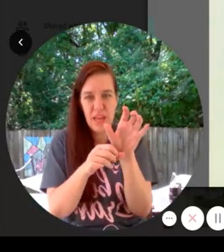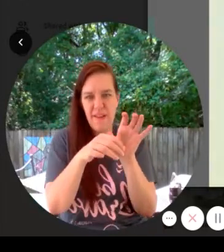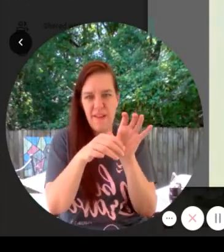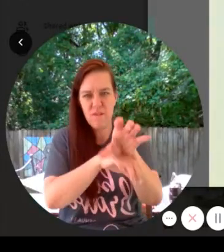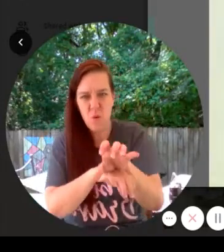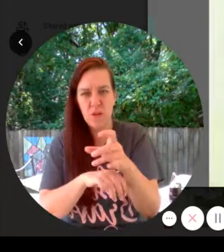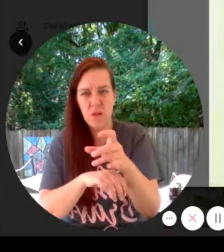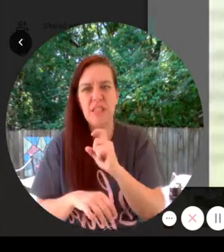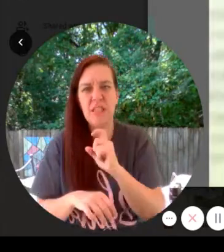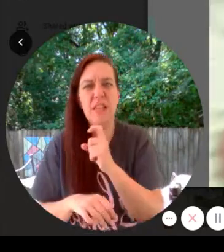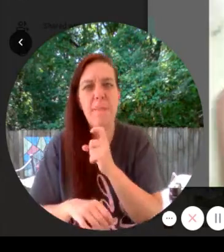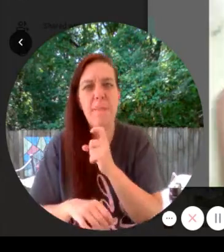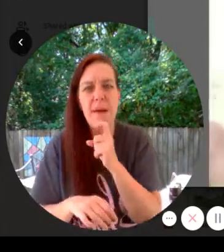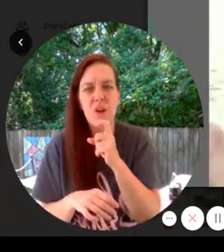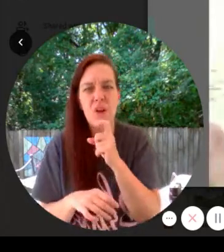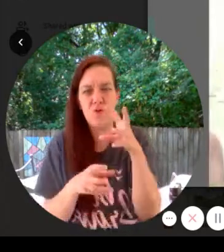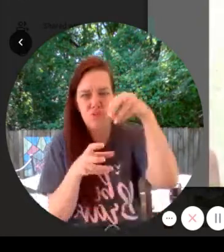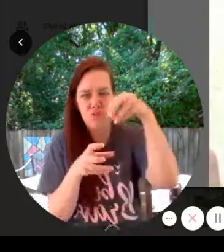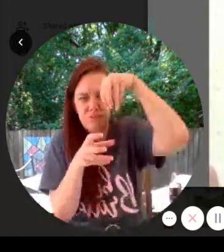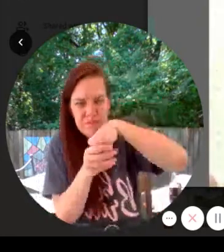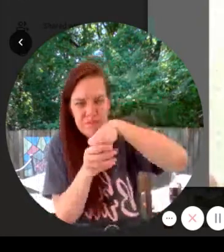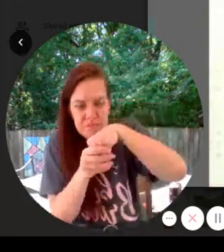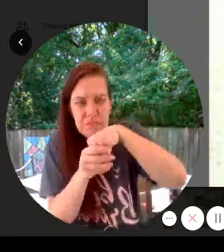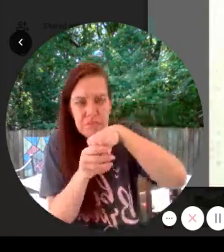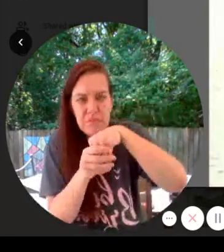metal down into